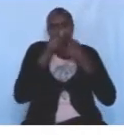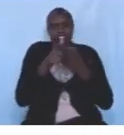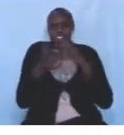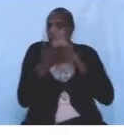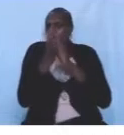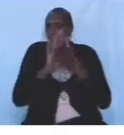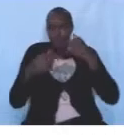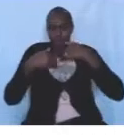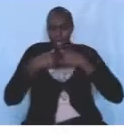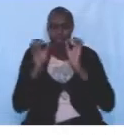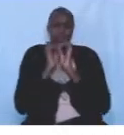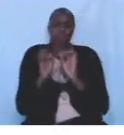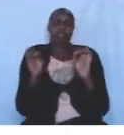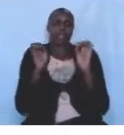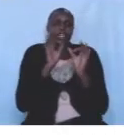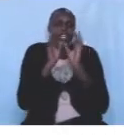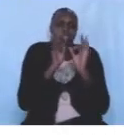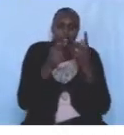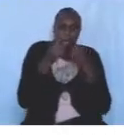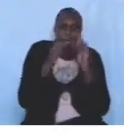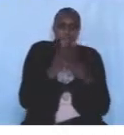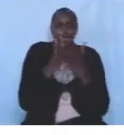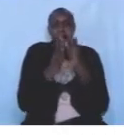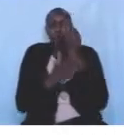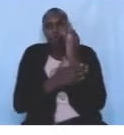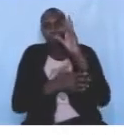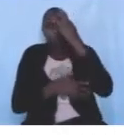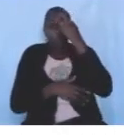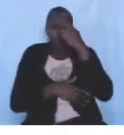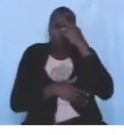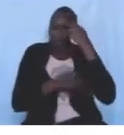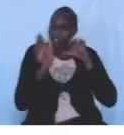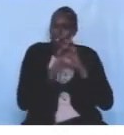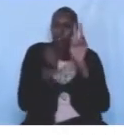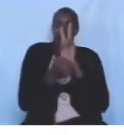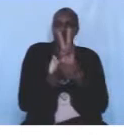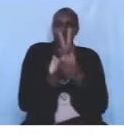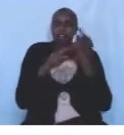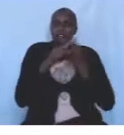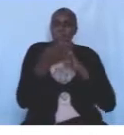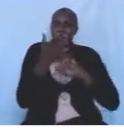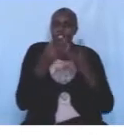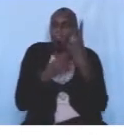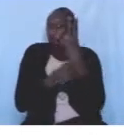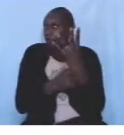them. If we come to the book of Romans 12, from verse